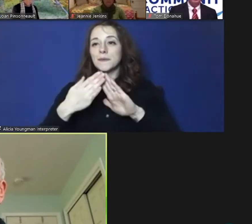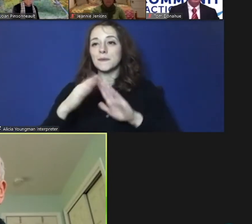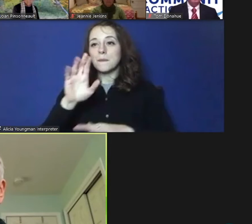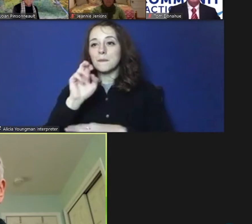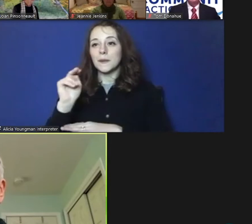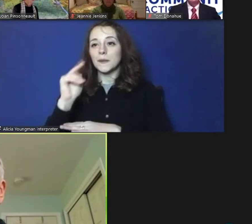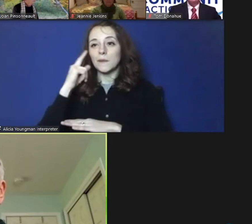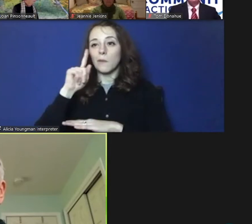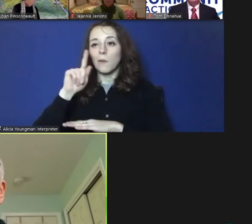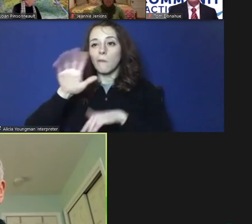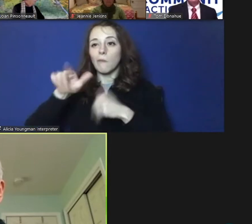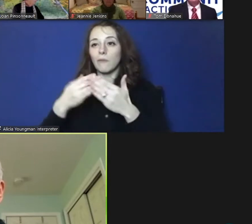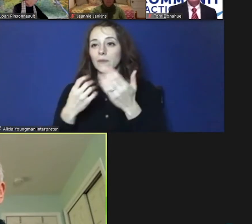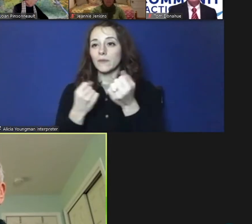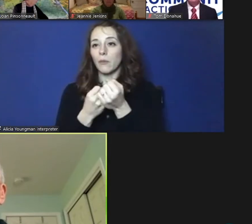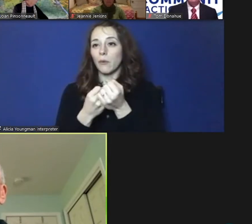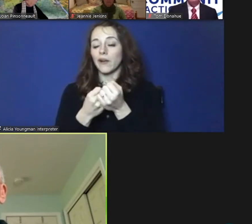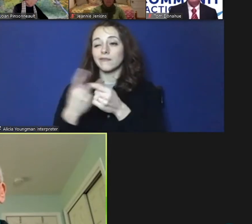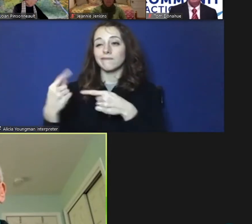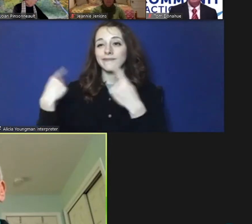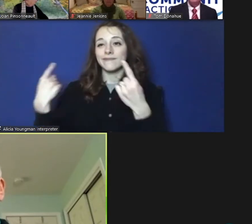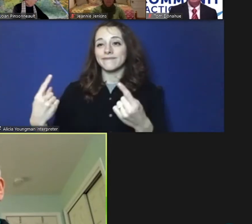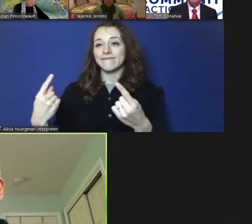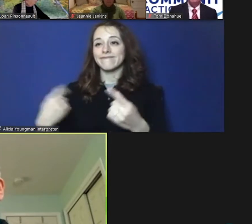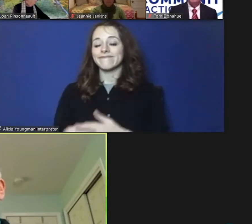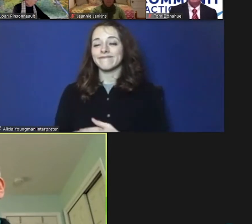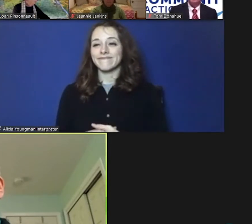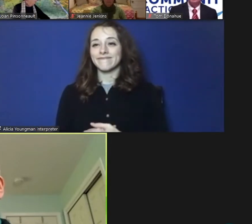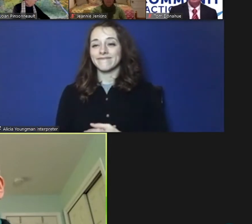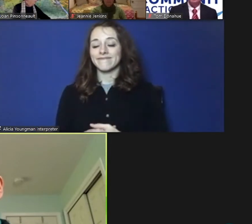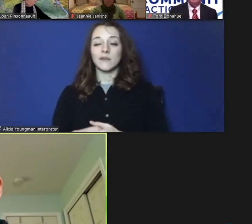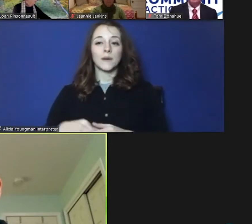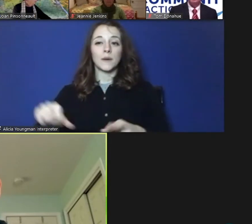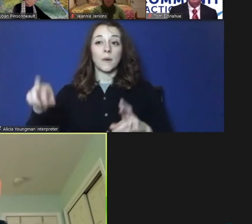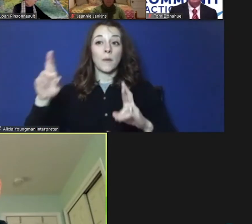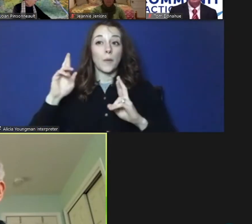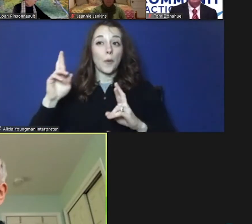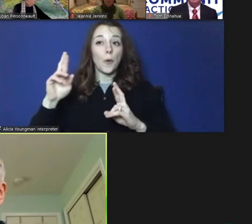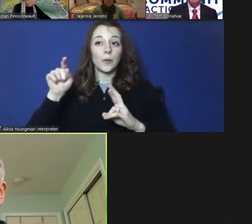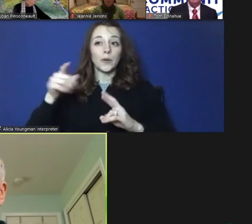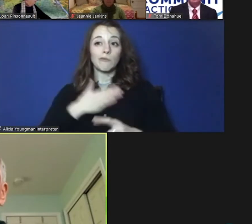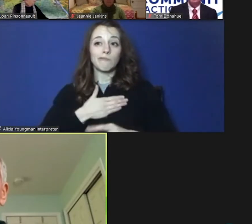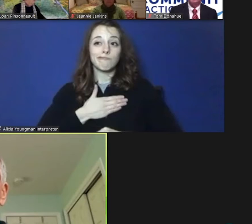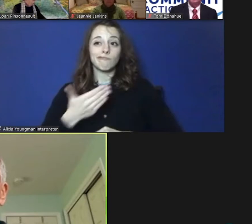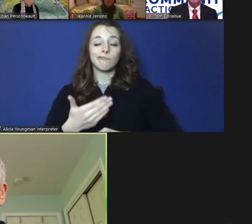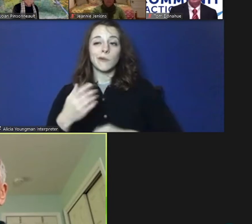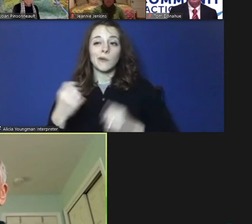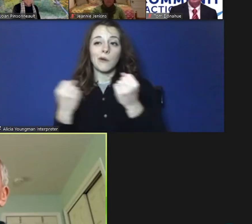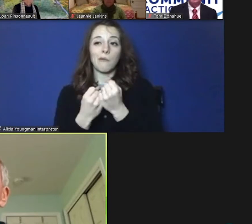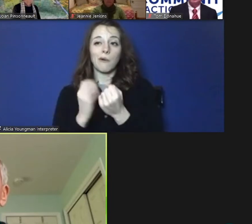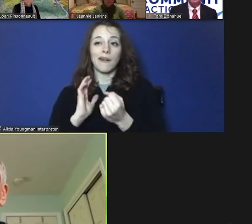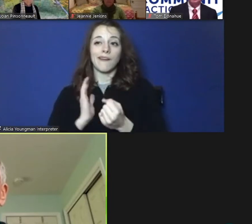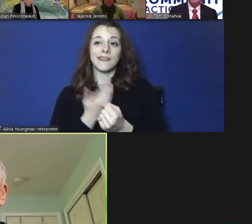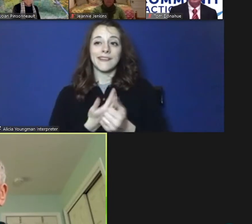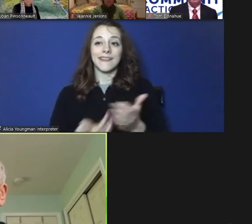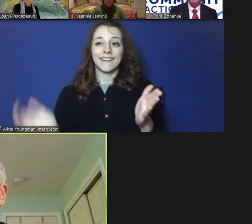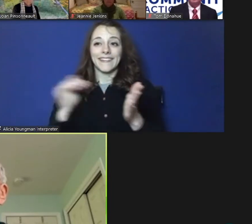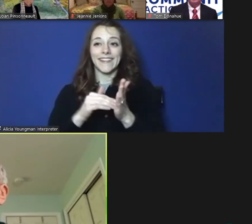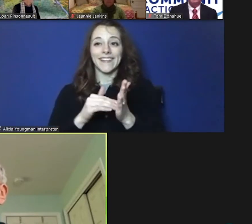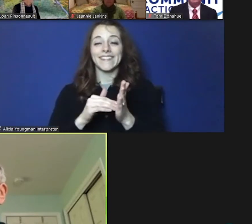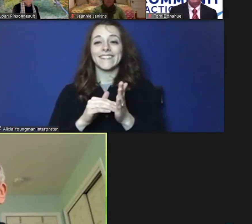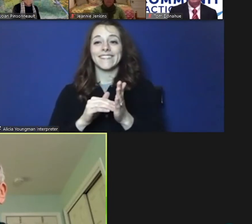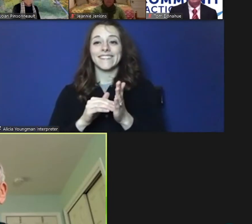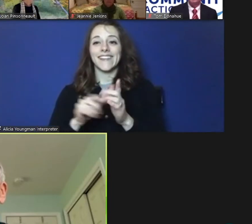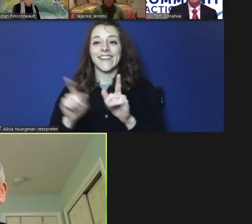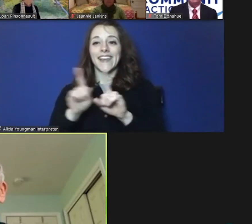its support in the past, and we hope that you'll be willing to support us again as we at